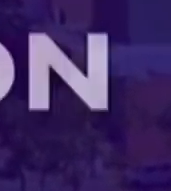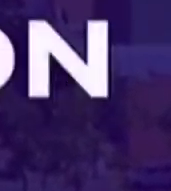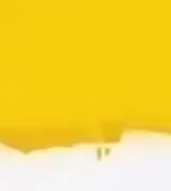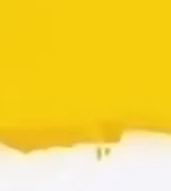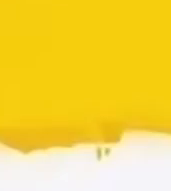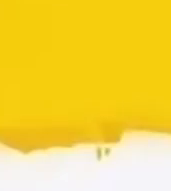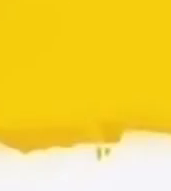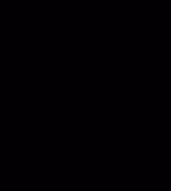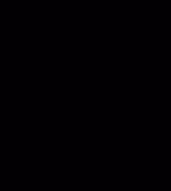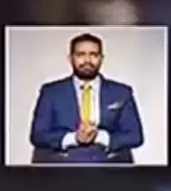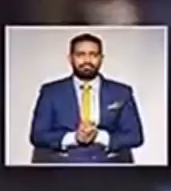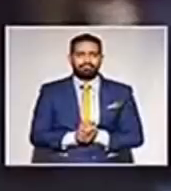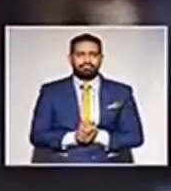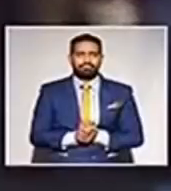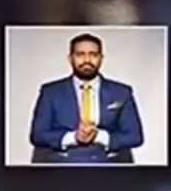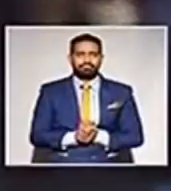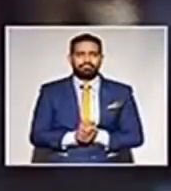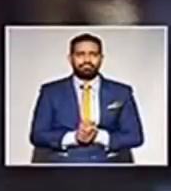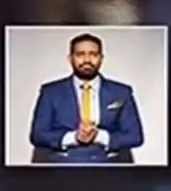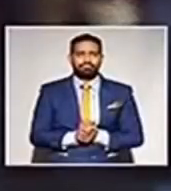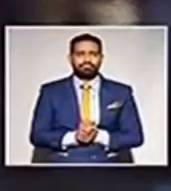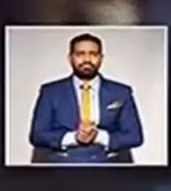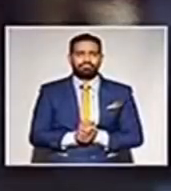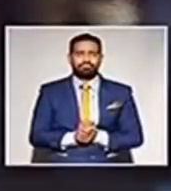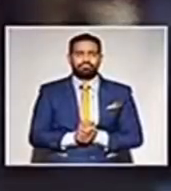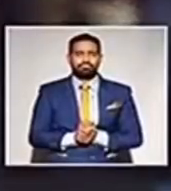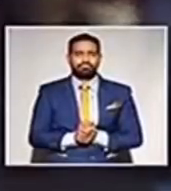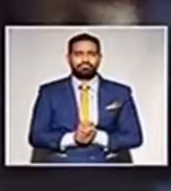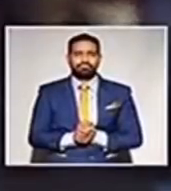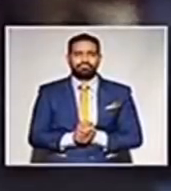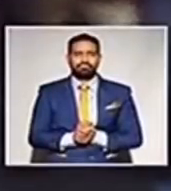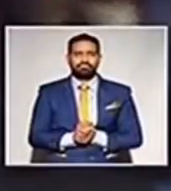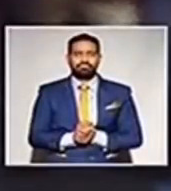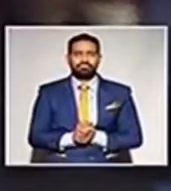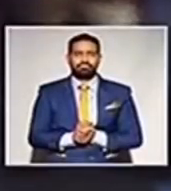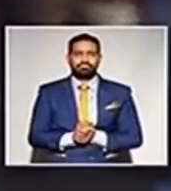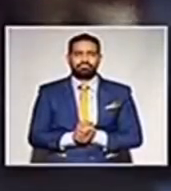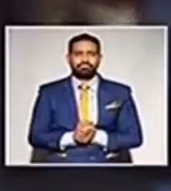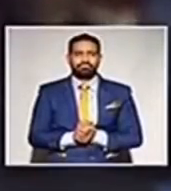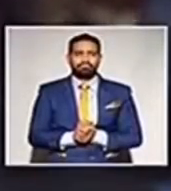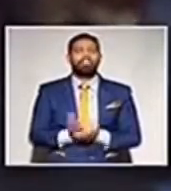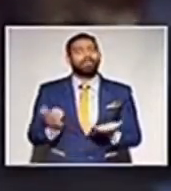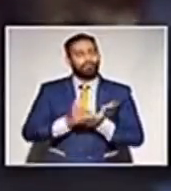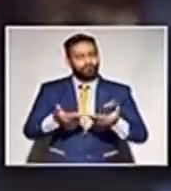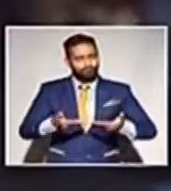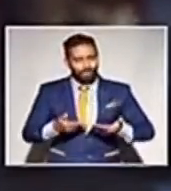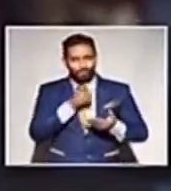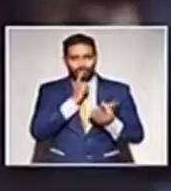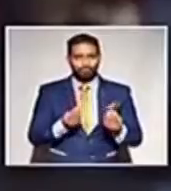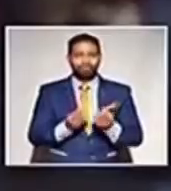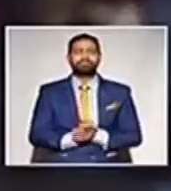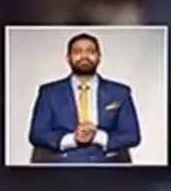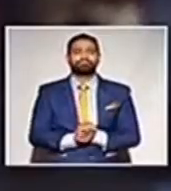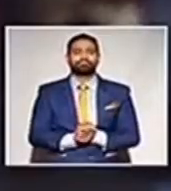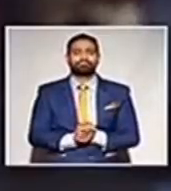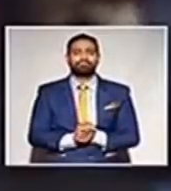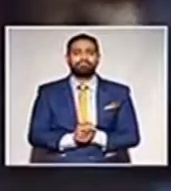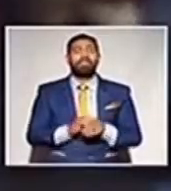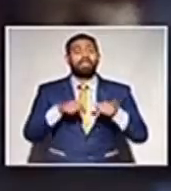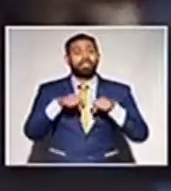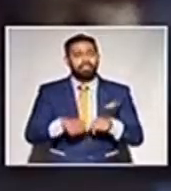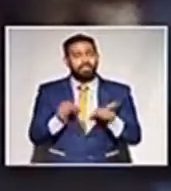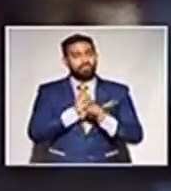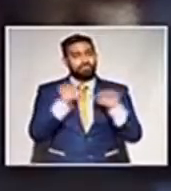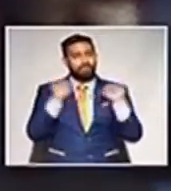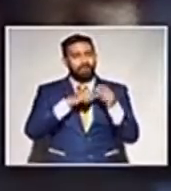redefining education. Welcome back to the news. Multiple protests were held in